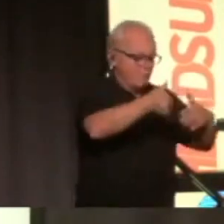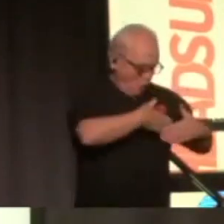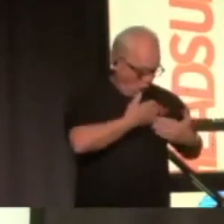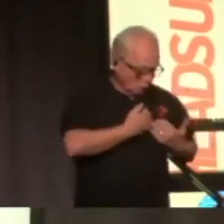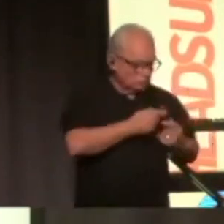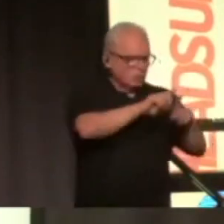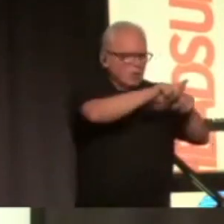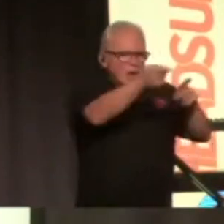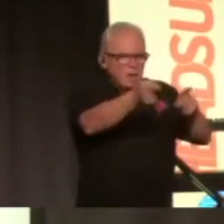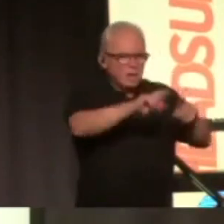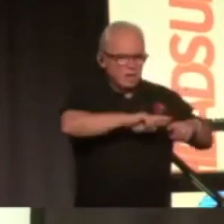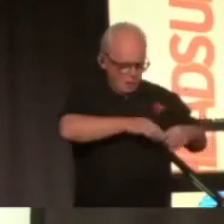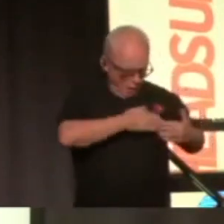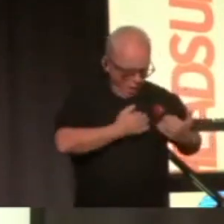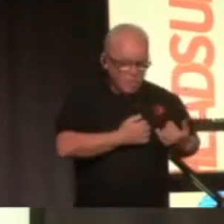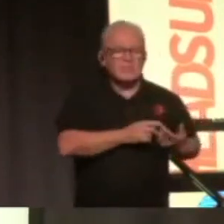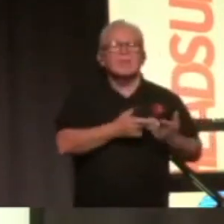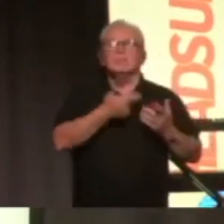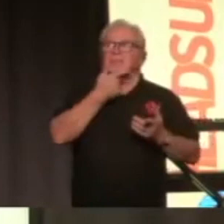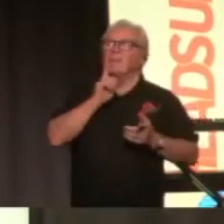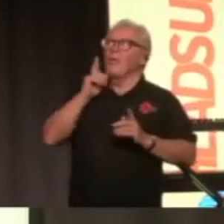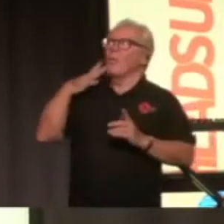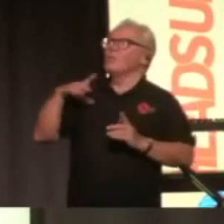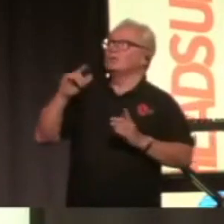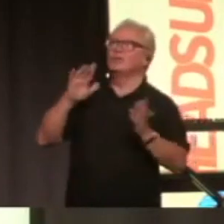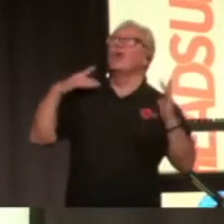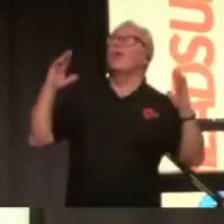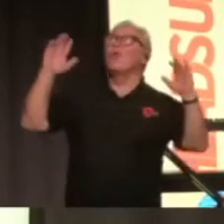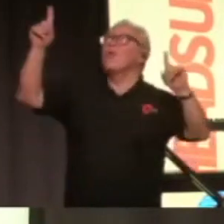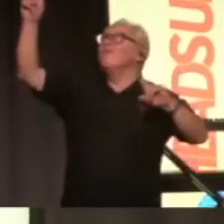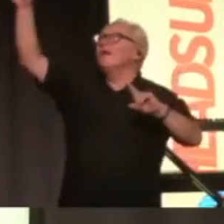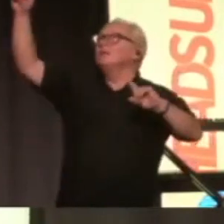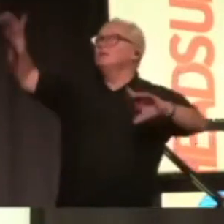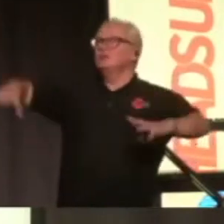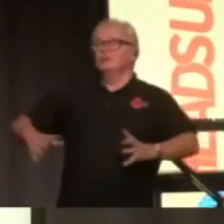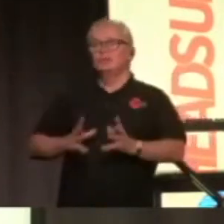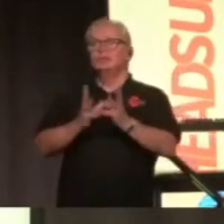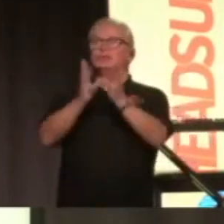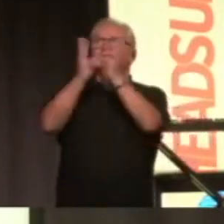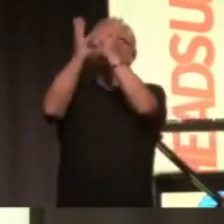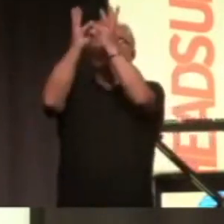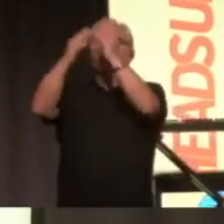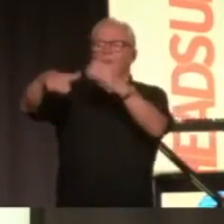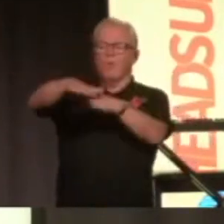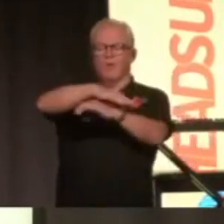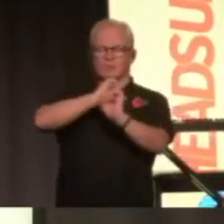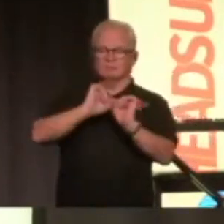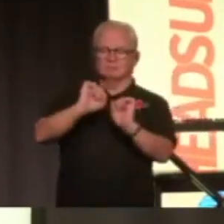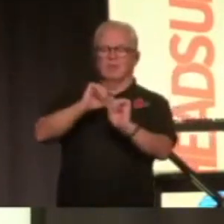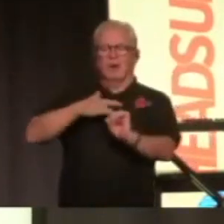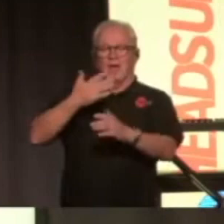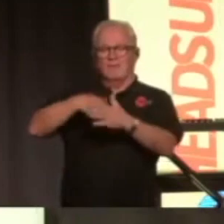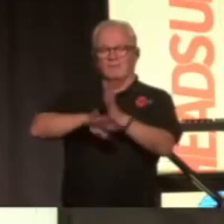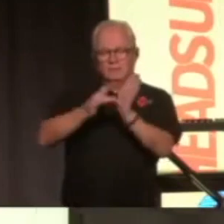glorified. May people crown you today, King, over their life. In Jesus'